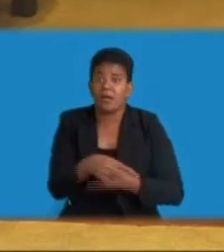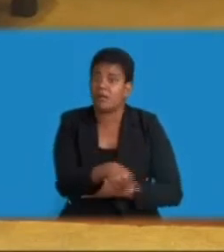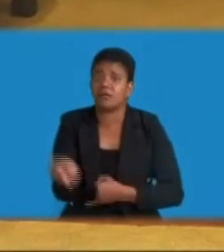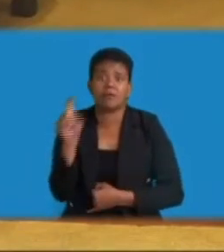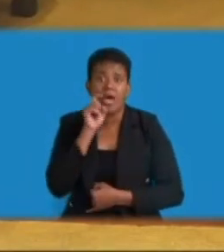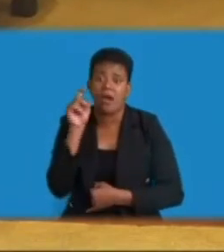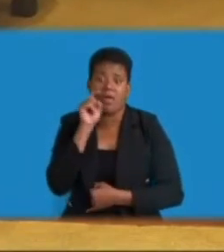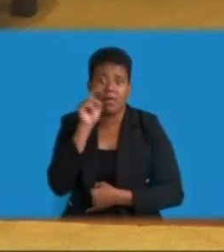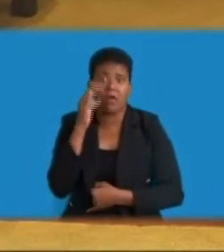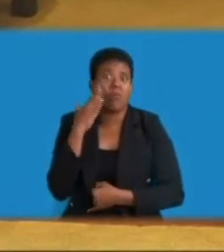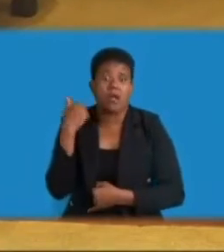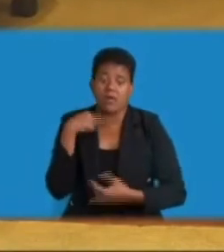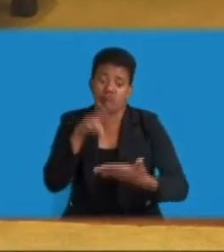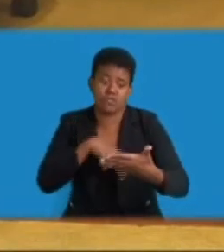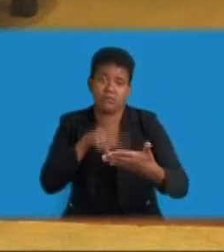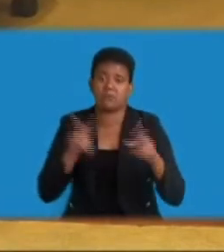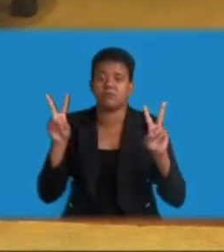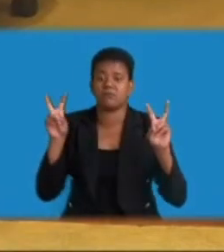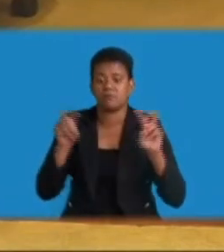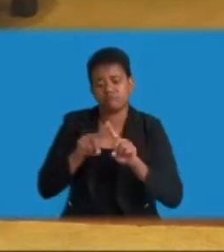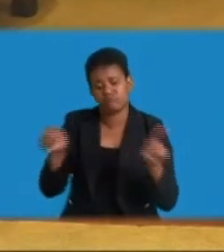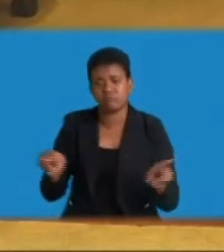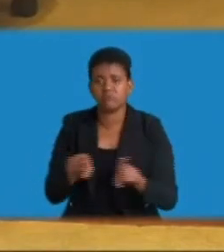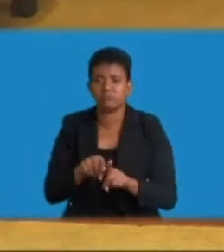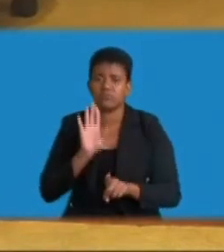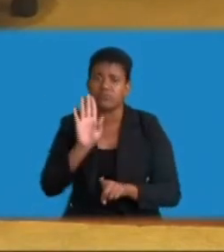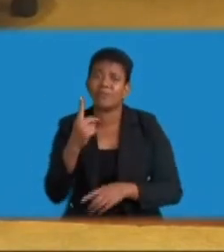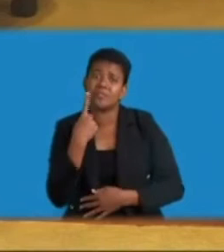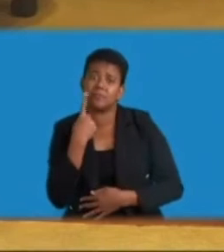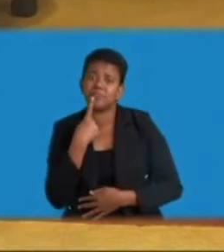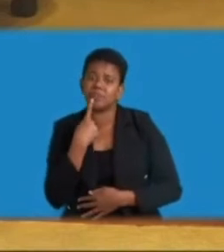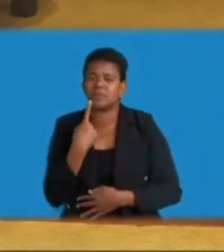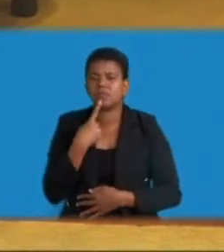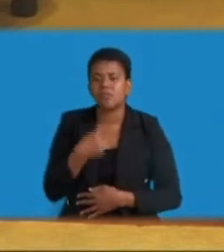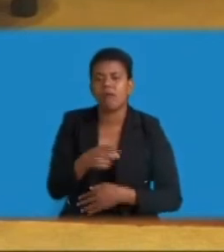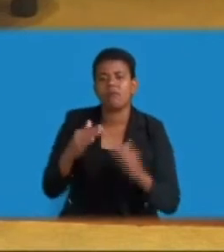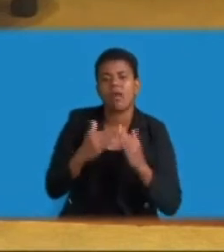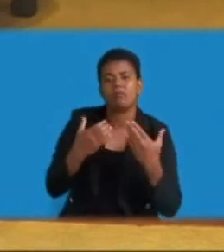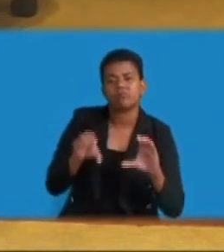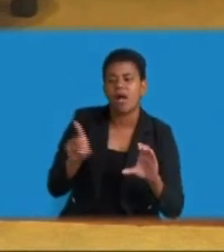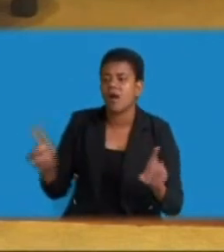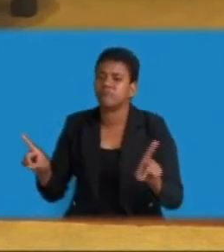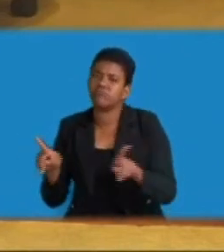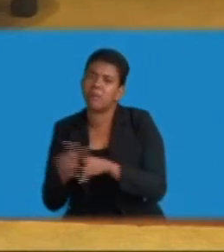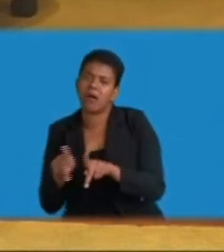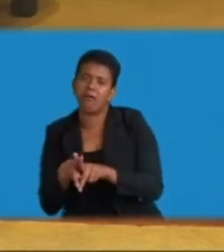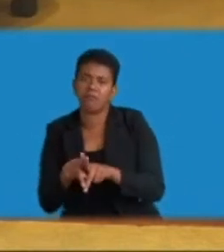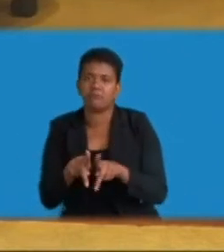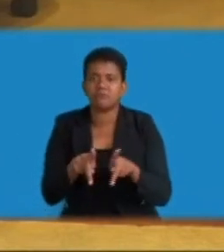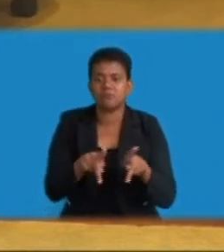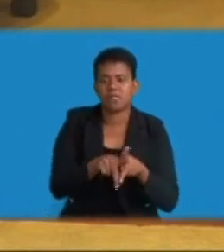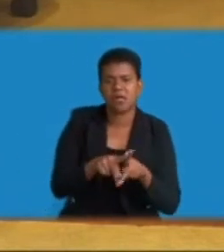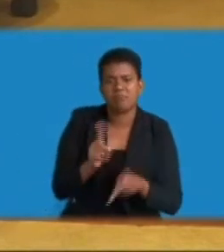read the title of the ministerial statement, Municipal Council's Partnership. In